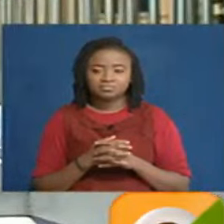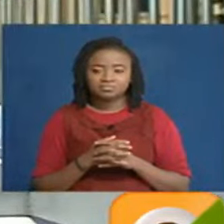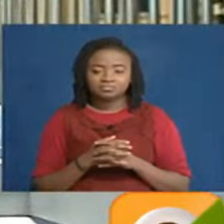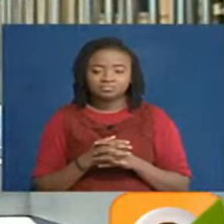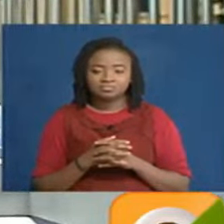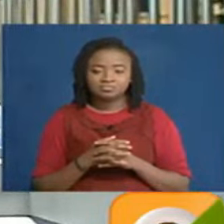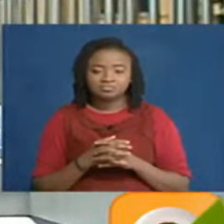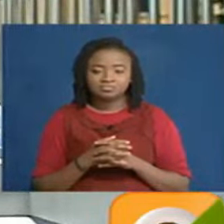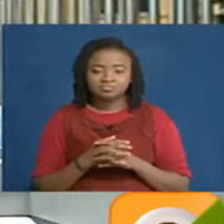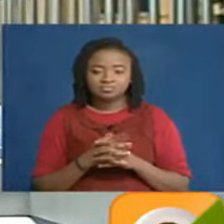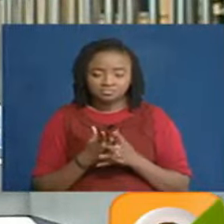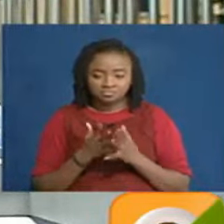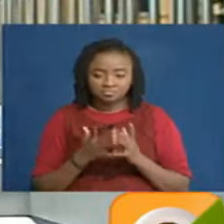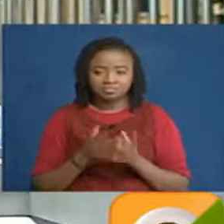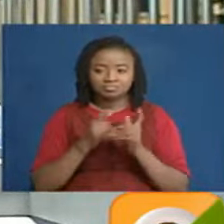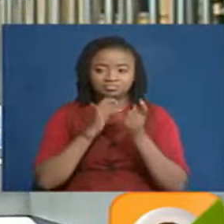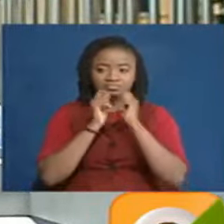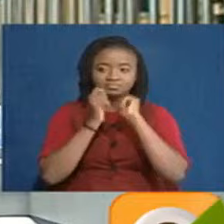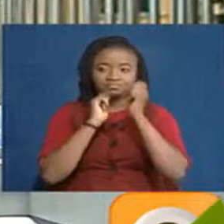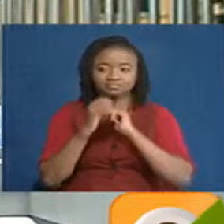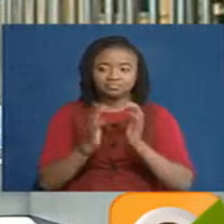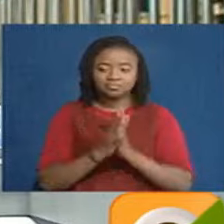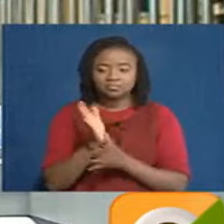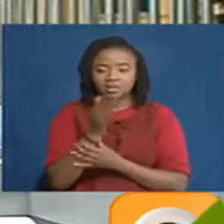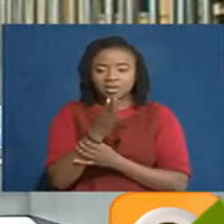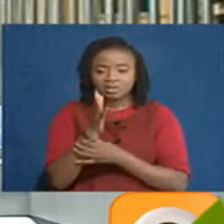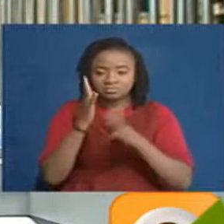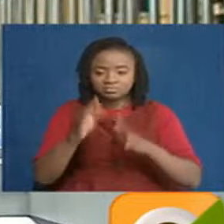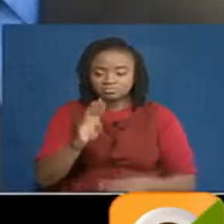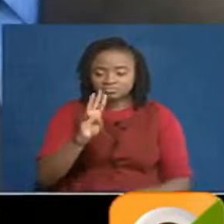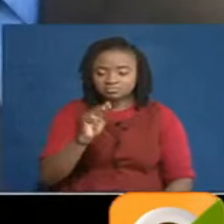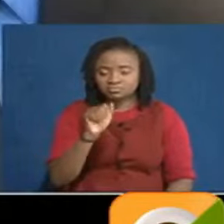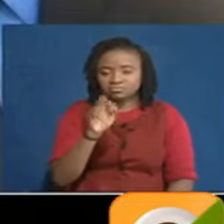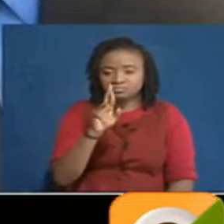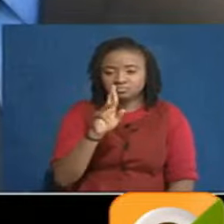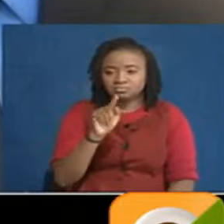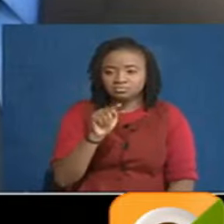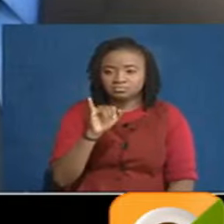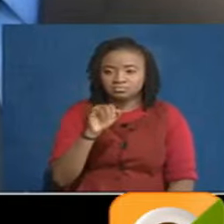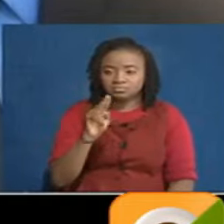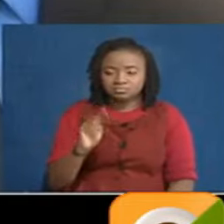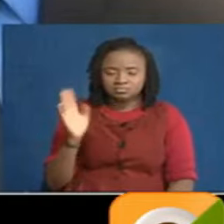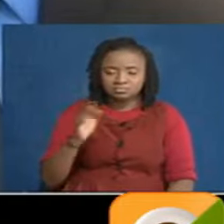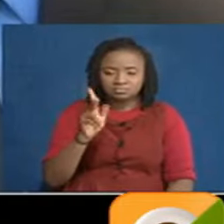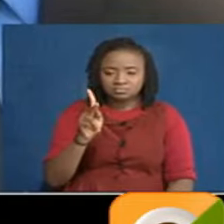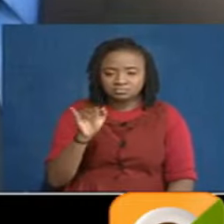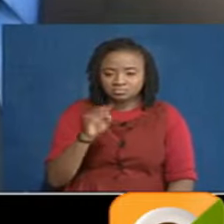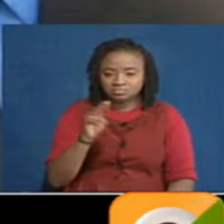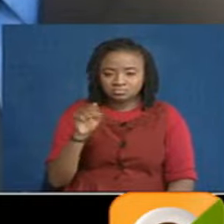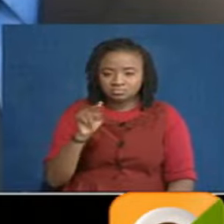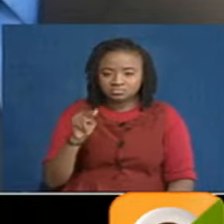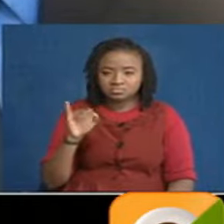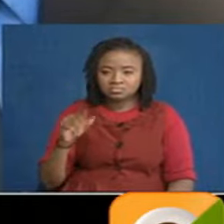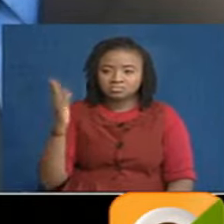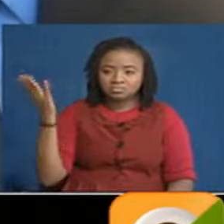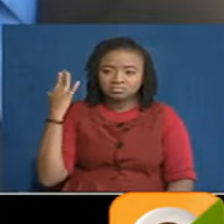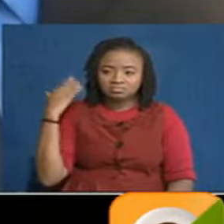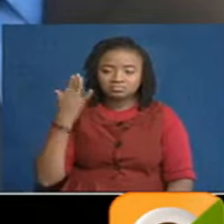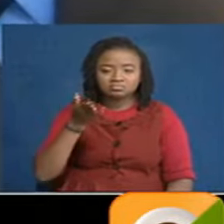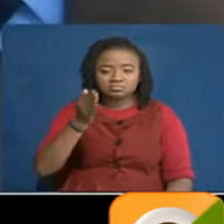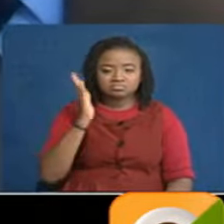As promised, I'm joined by Ambassador Martin Kimani, who sat on the very same UN Security Council. I